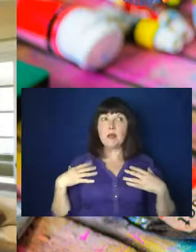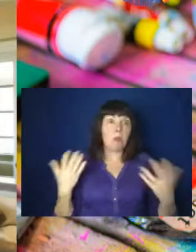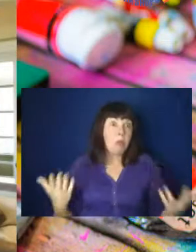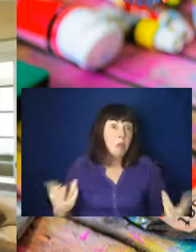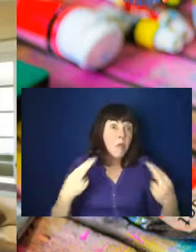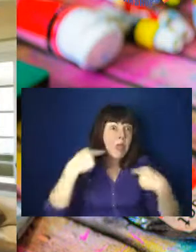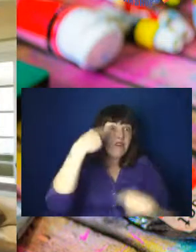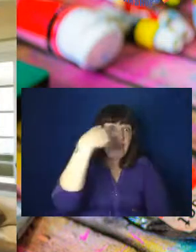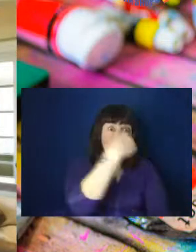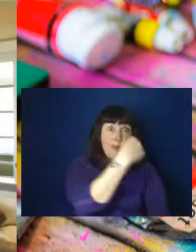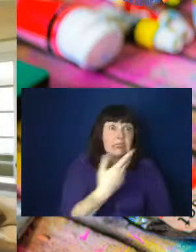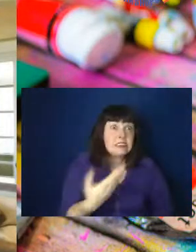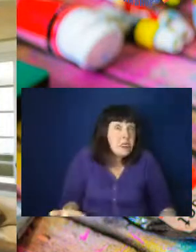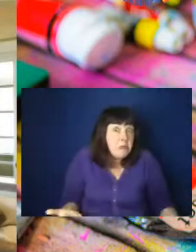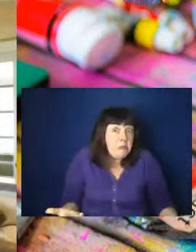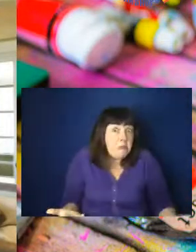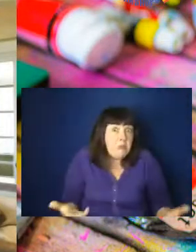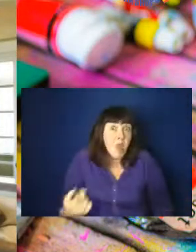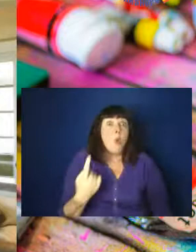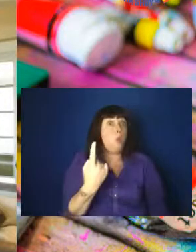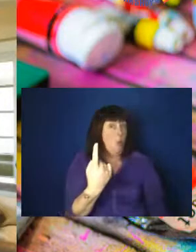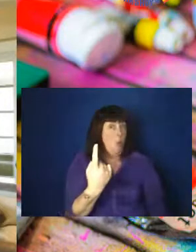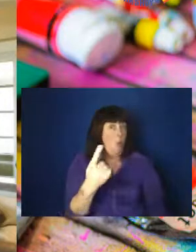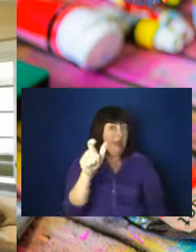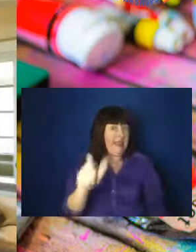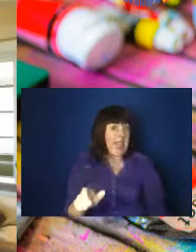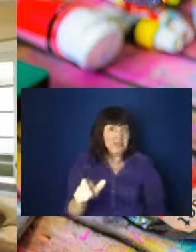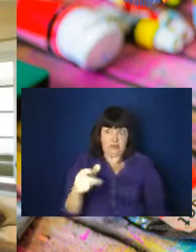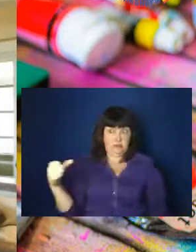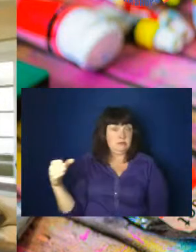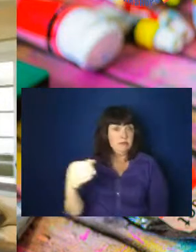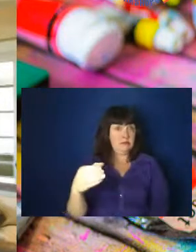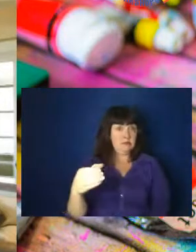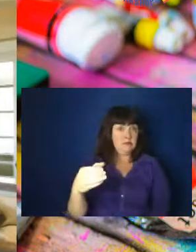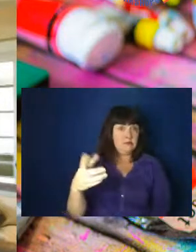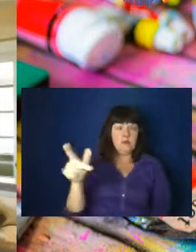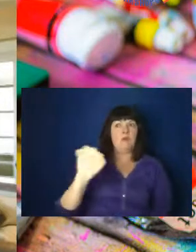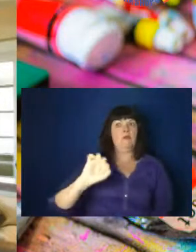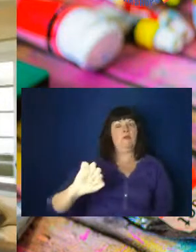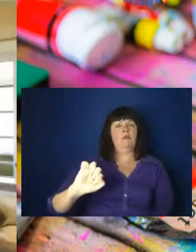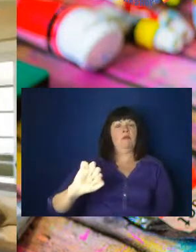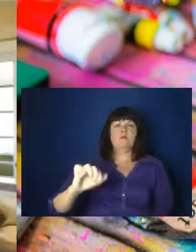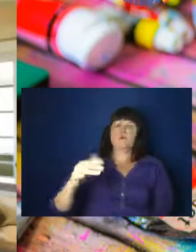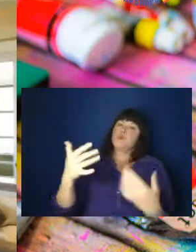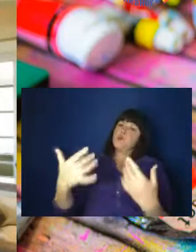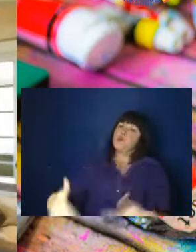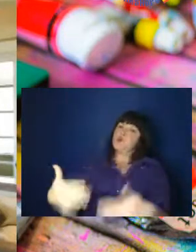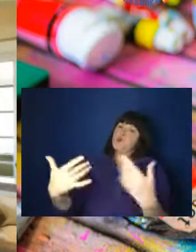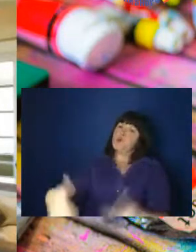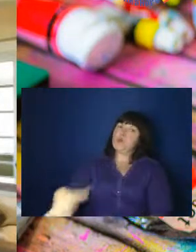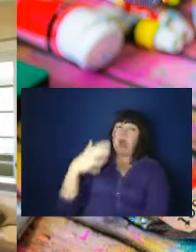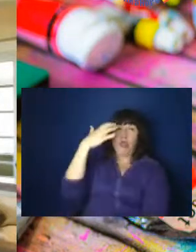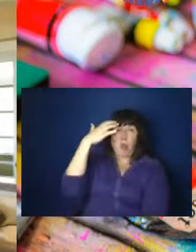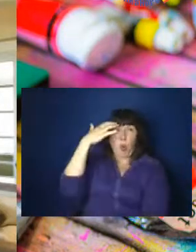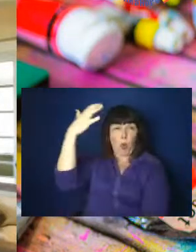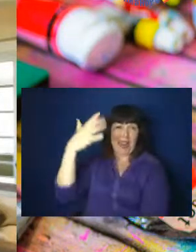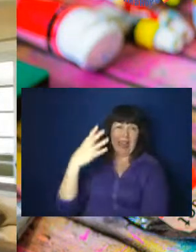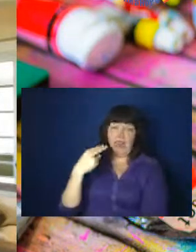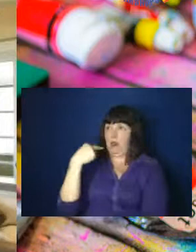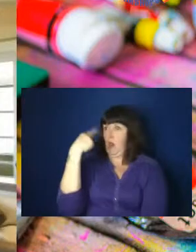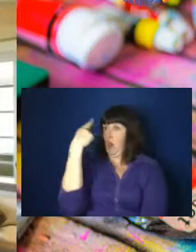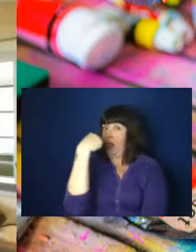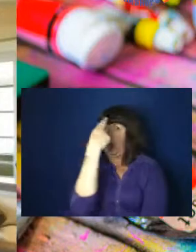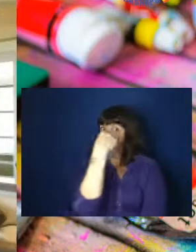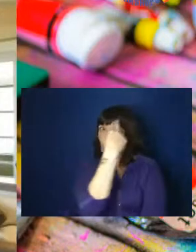on. And we've got one of our guests tonight is the queen of face paints. We actually are going to start